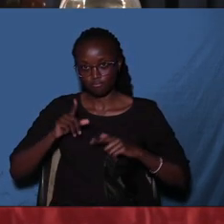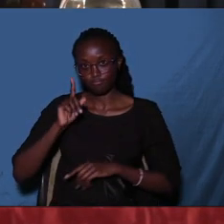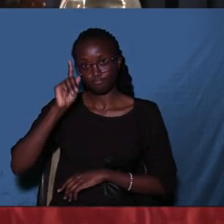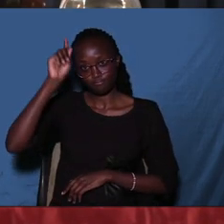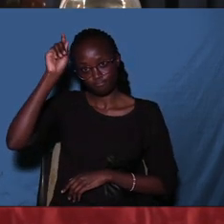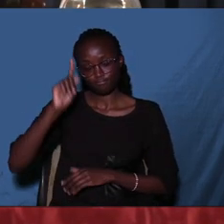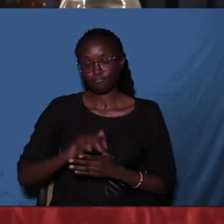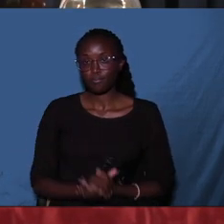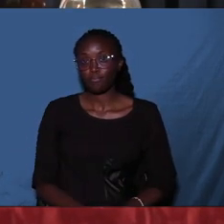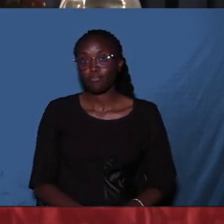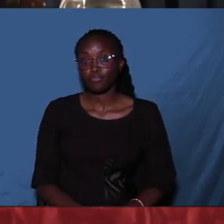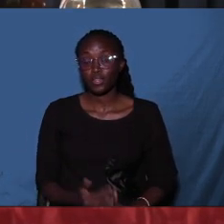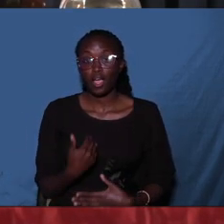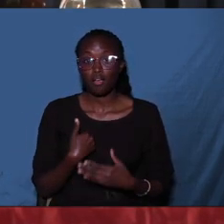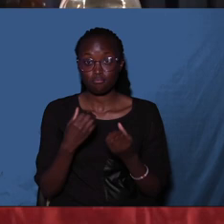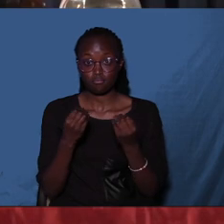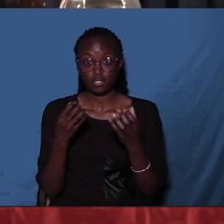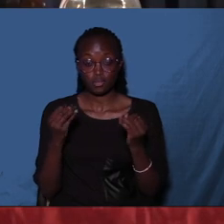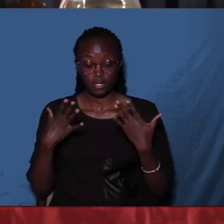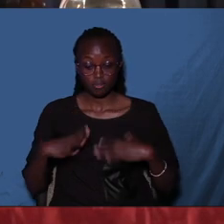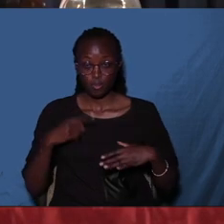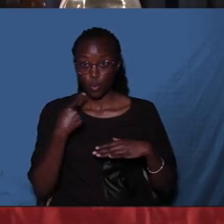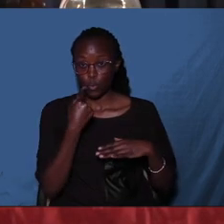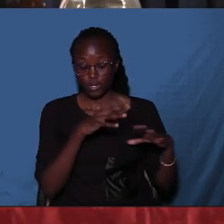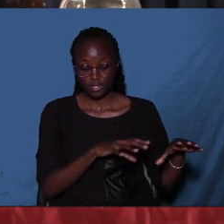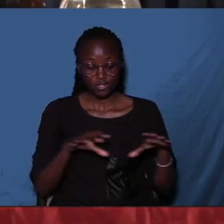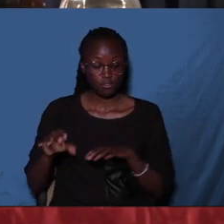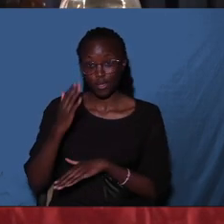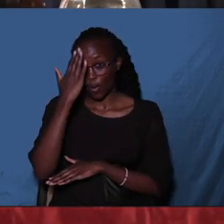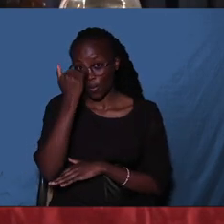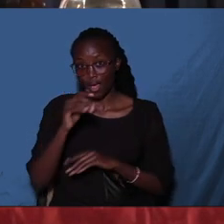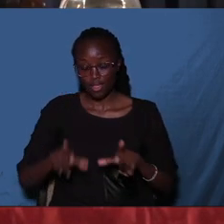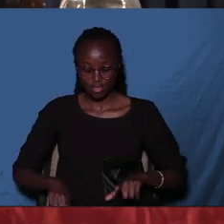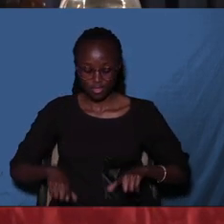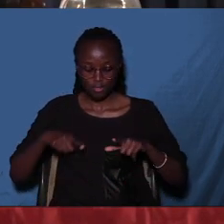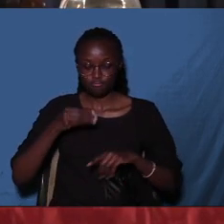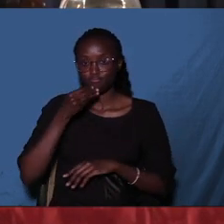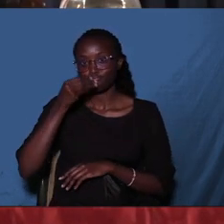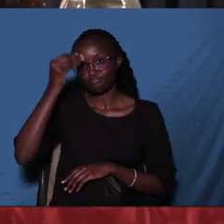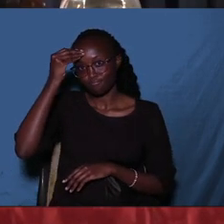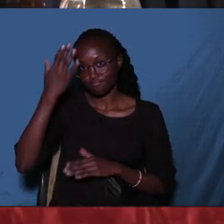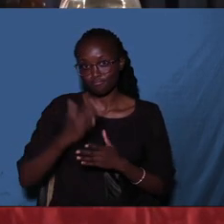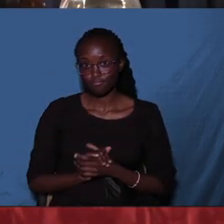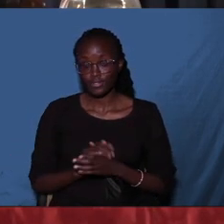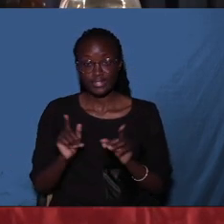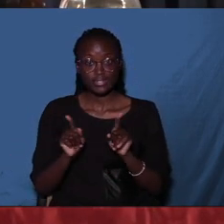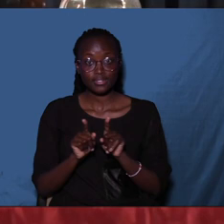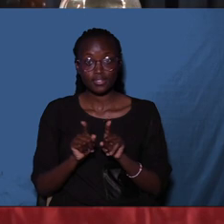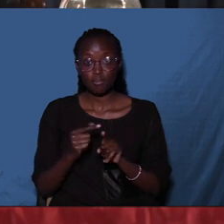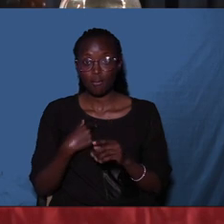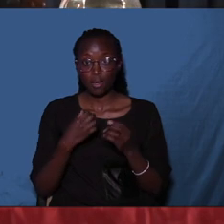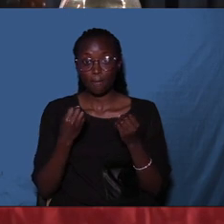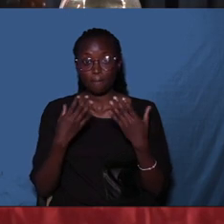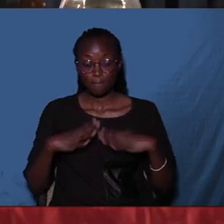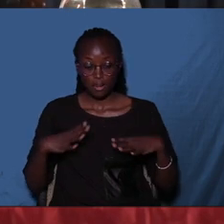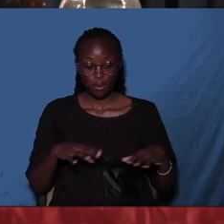There are many people who are suffering because of photocopy lives. There are many people